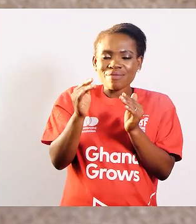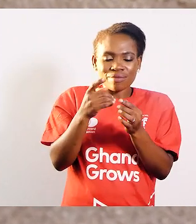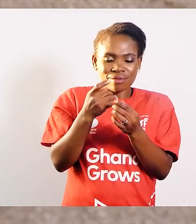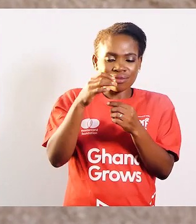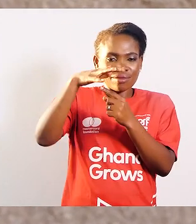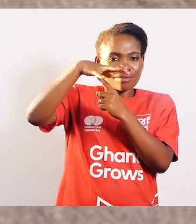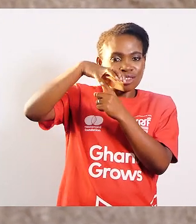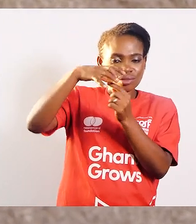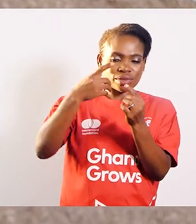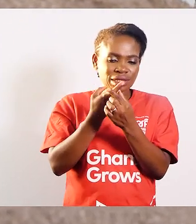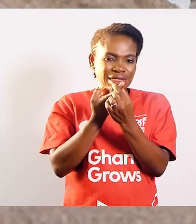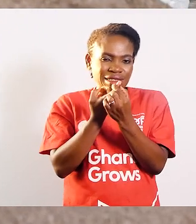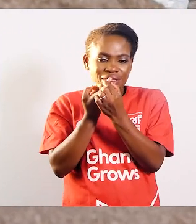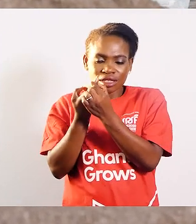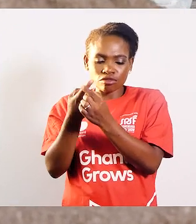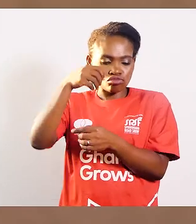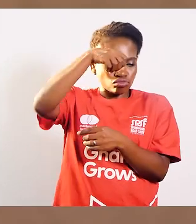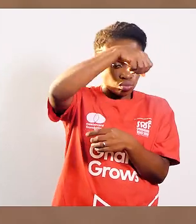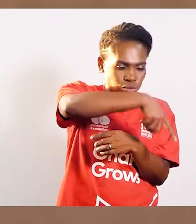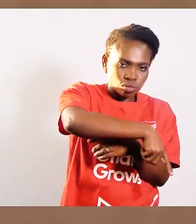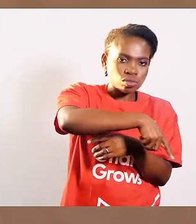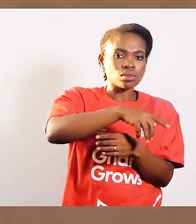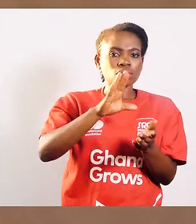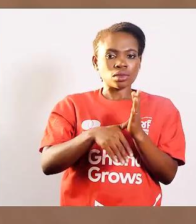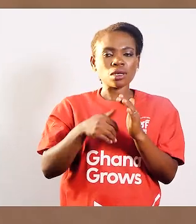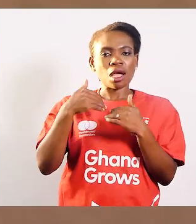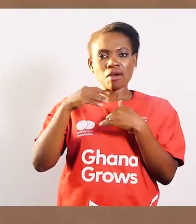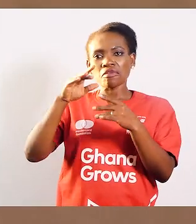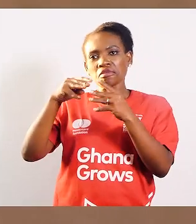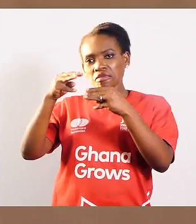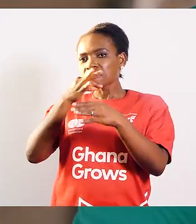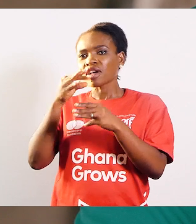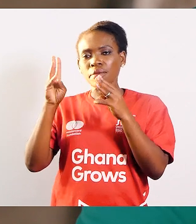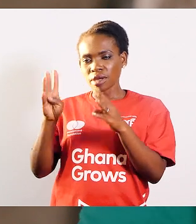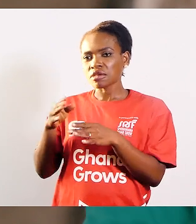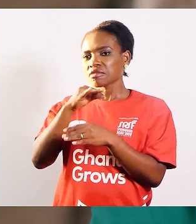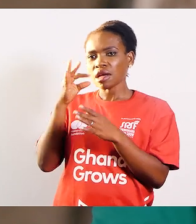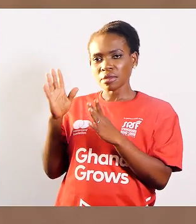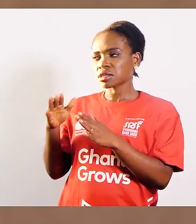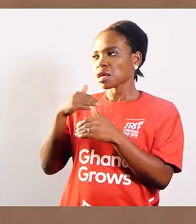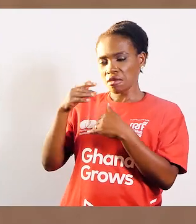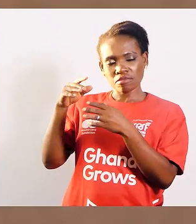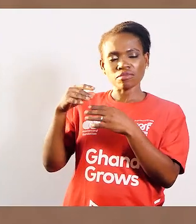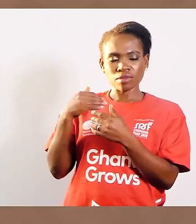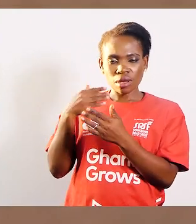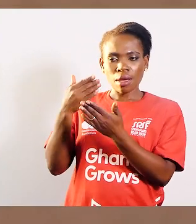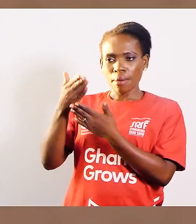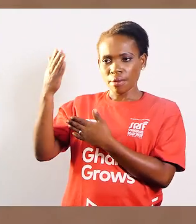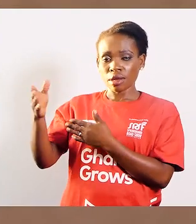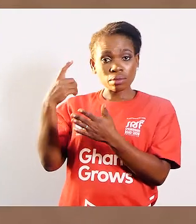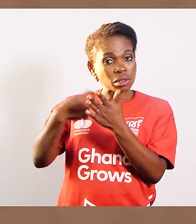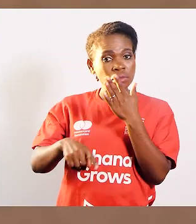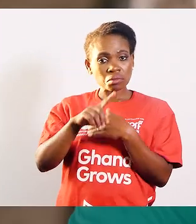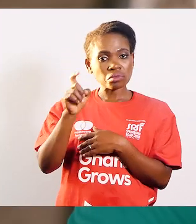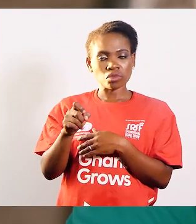you can get some from crop research and other farmers that are, other labs that are doing mushroom Are they spawns. expensive? It's not that